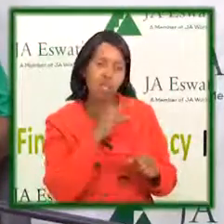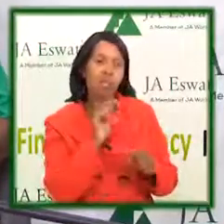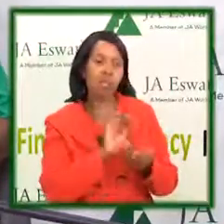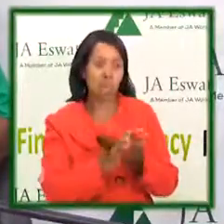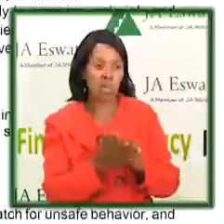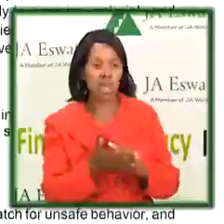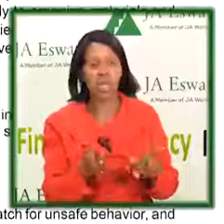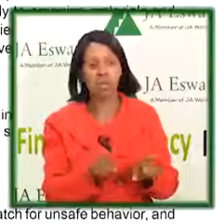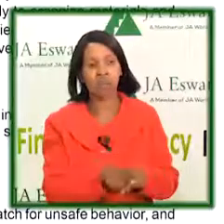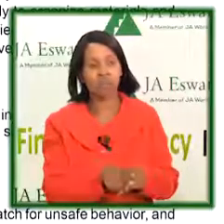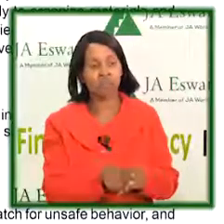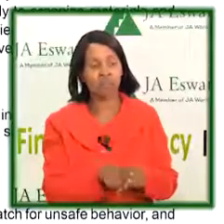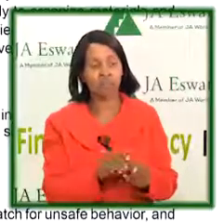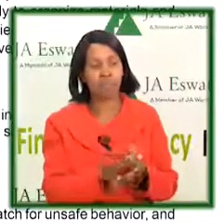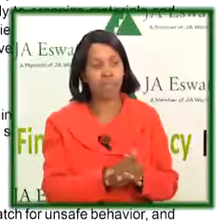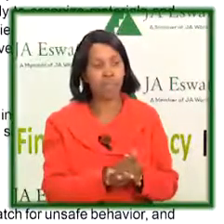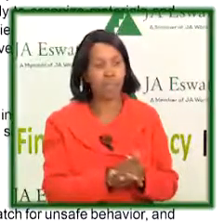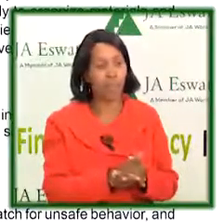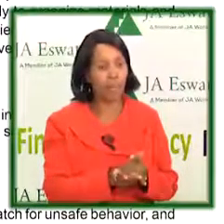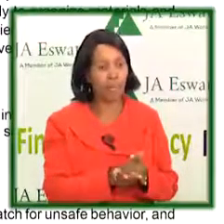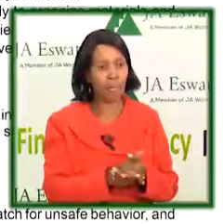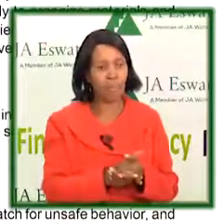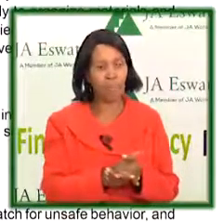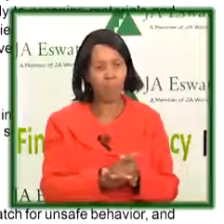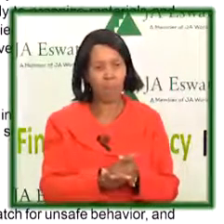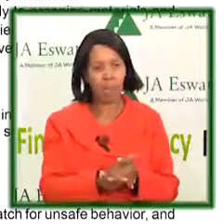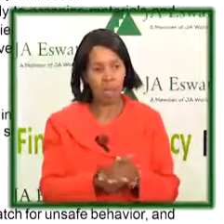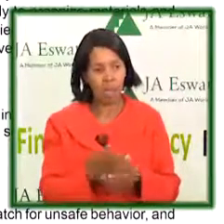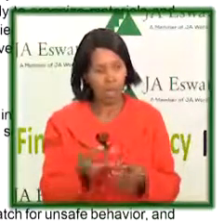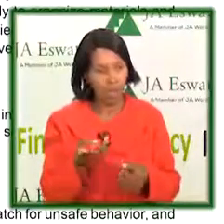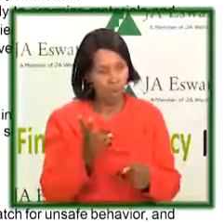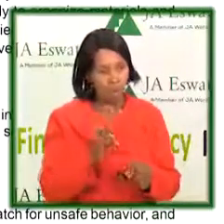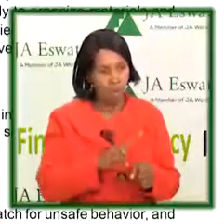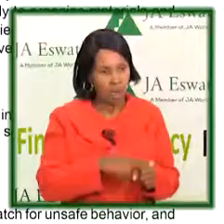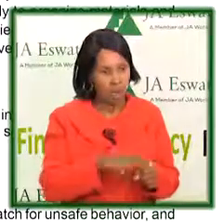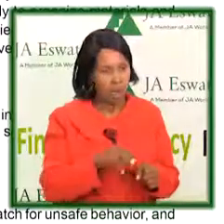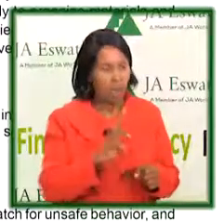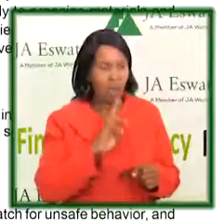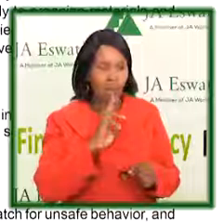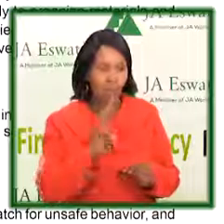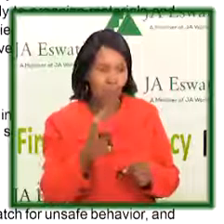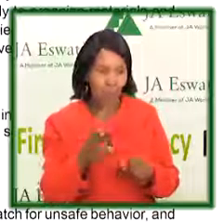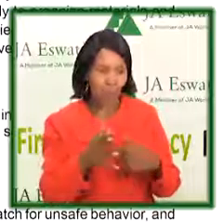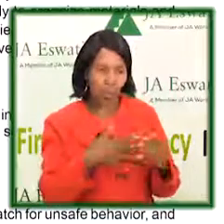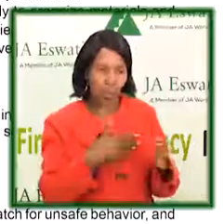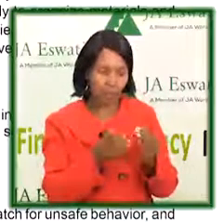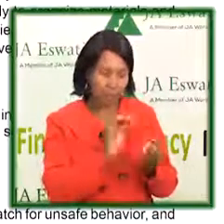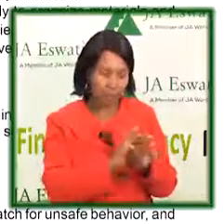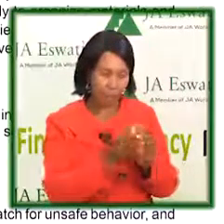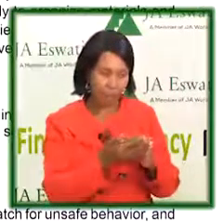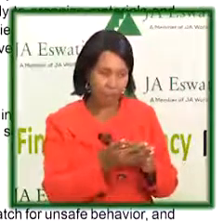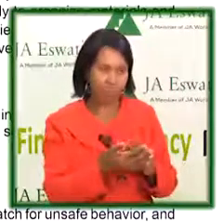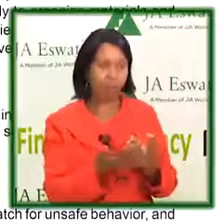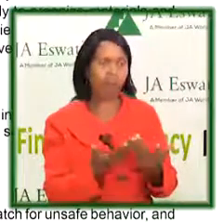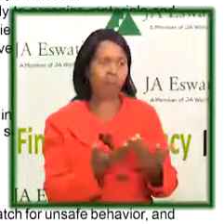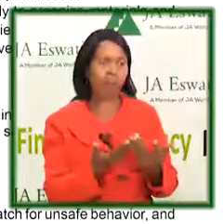two, you need to ensure a smooth and constant flow of products so that at the end you